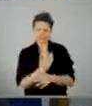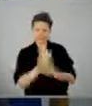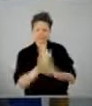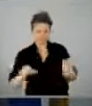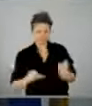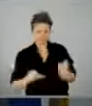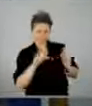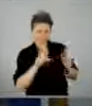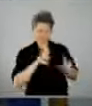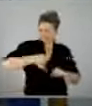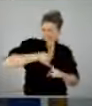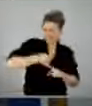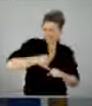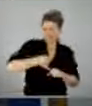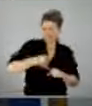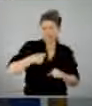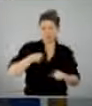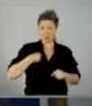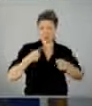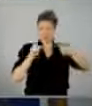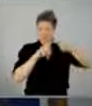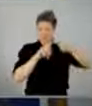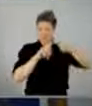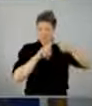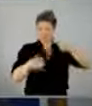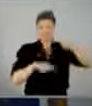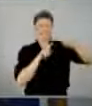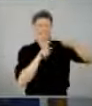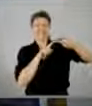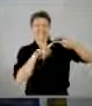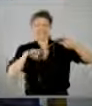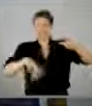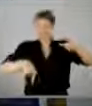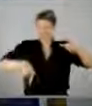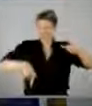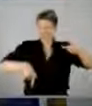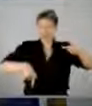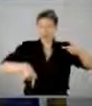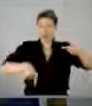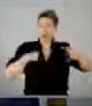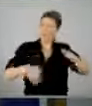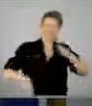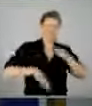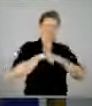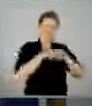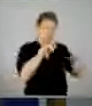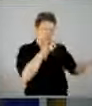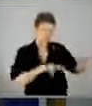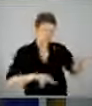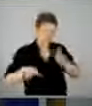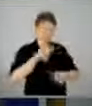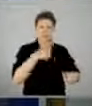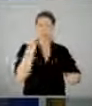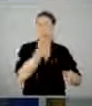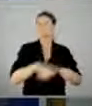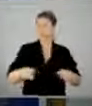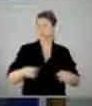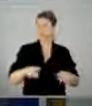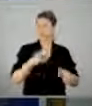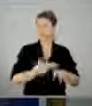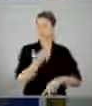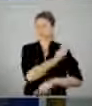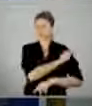we're the second major regulator to have actually done a full conditional approval of a vaccine. There's a